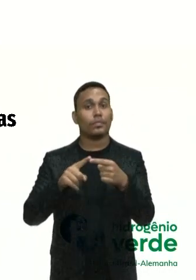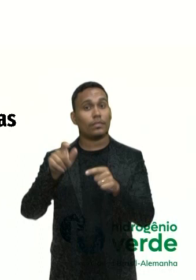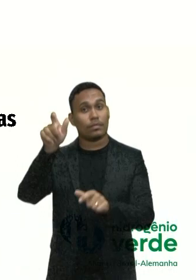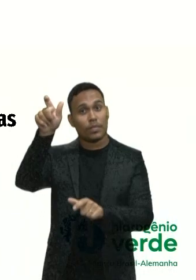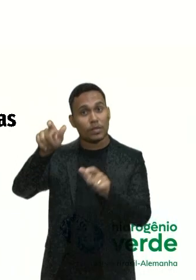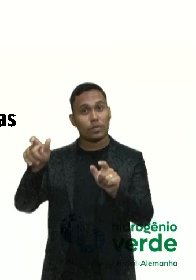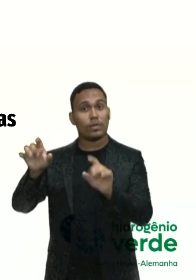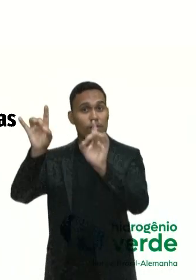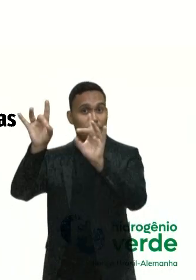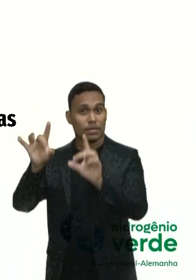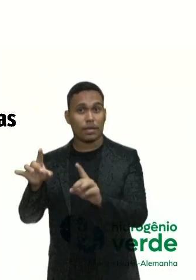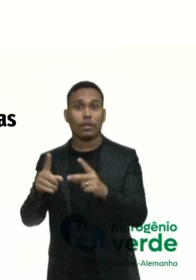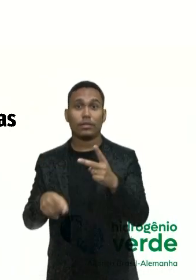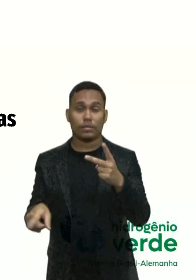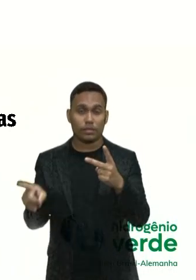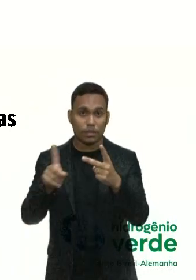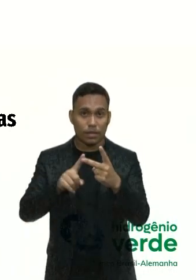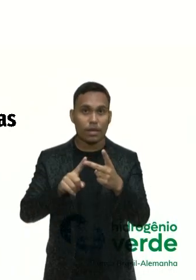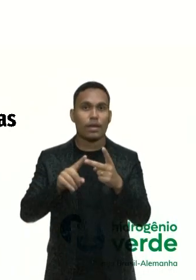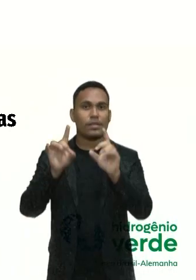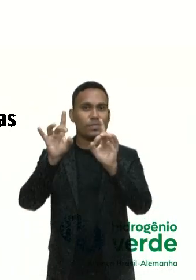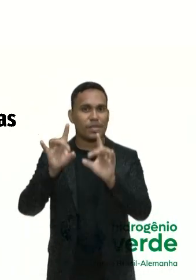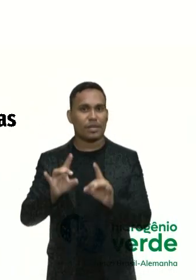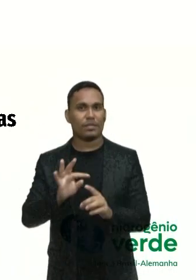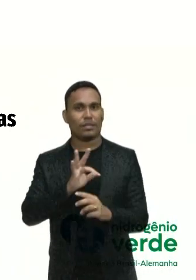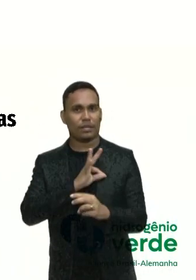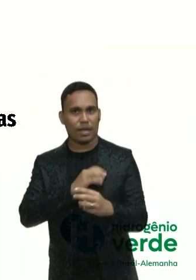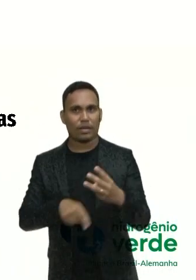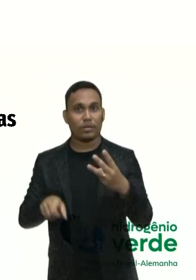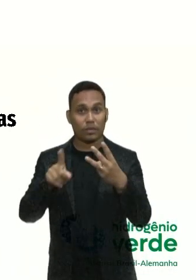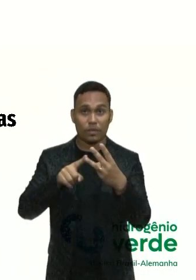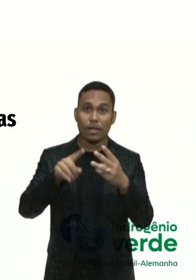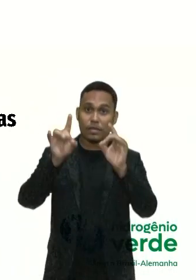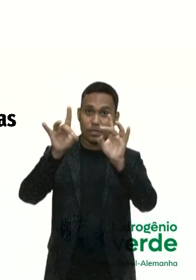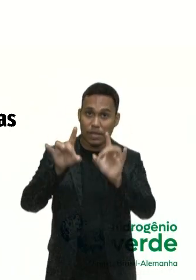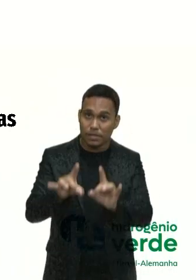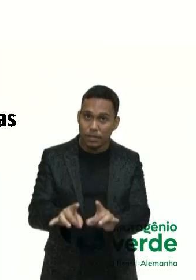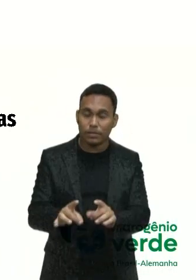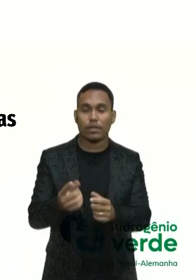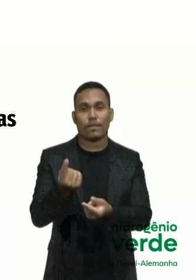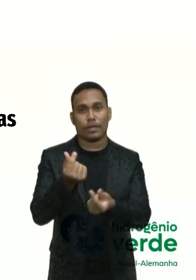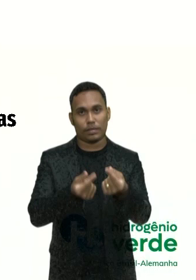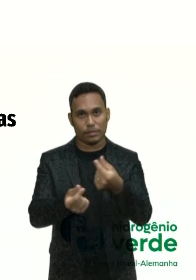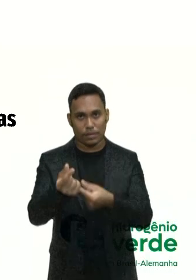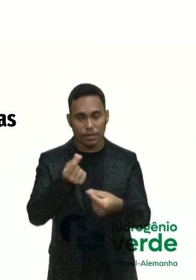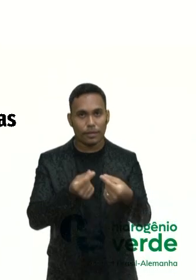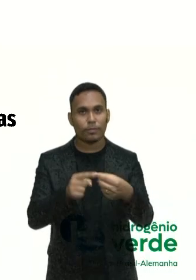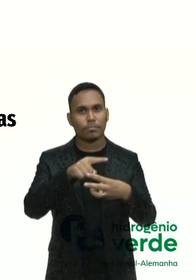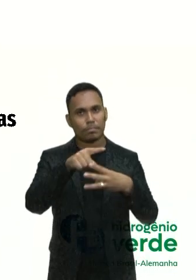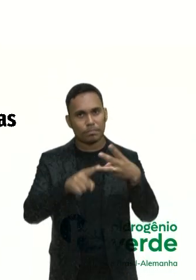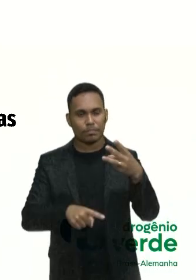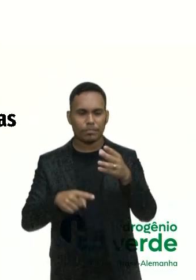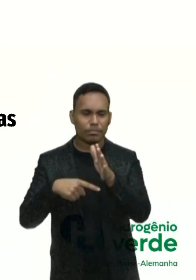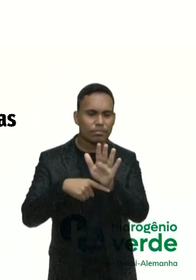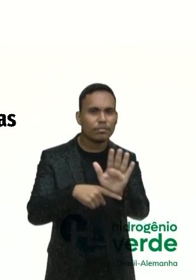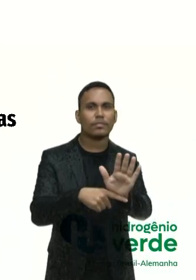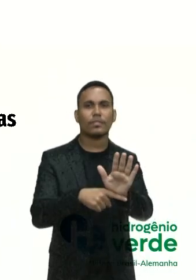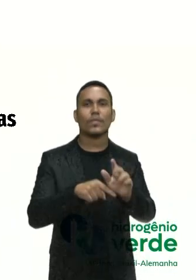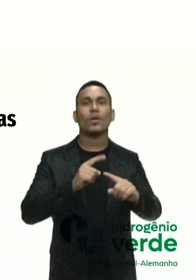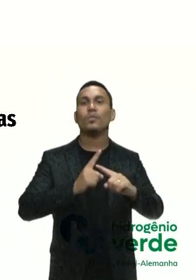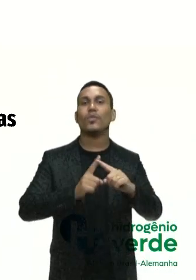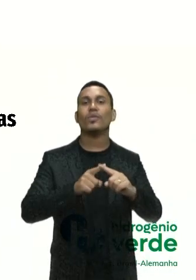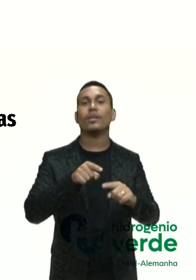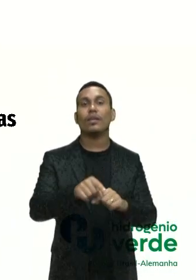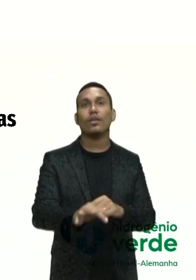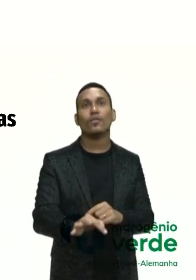especialistas, especialistas, you know, specialists, technicians, financial specialists, and